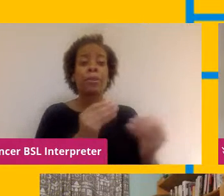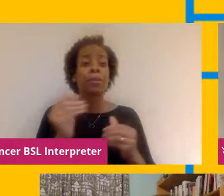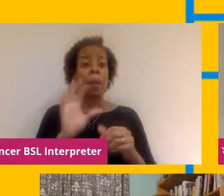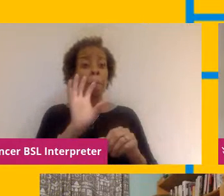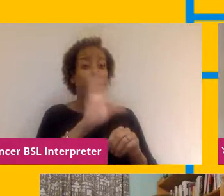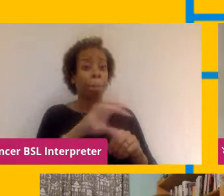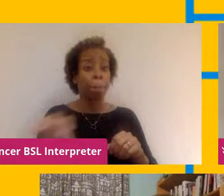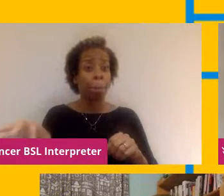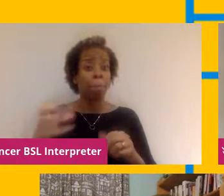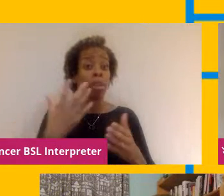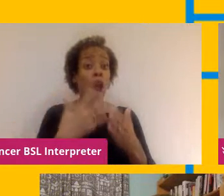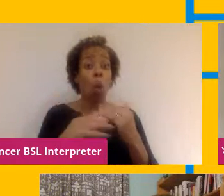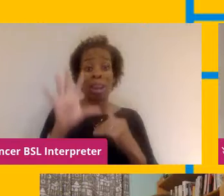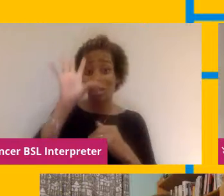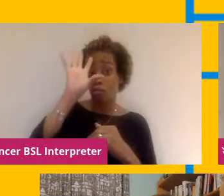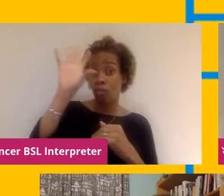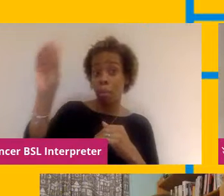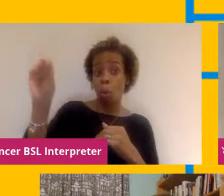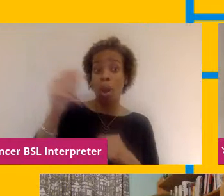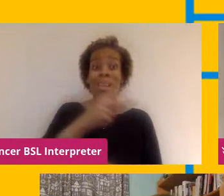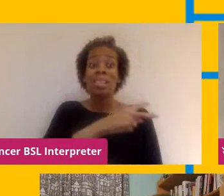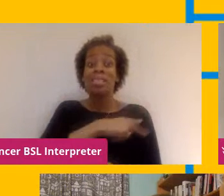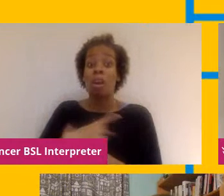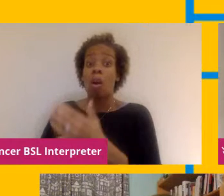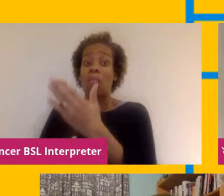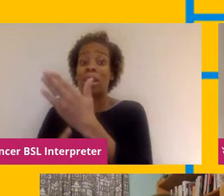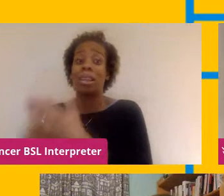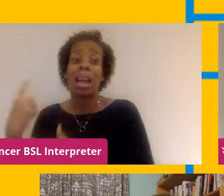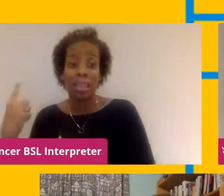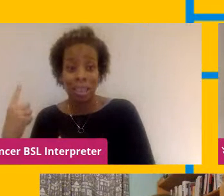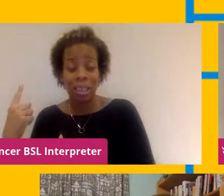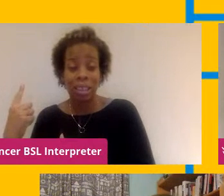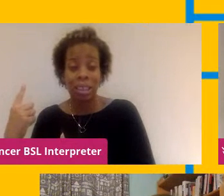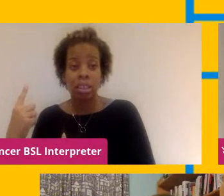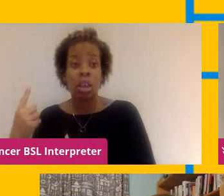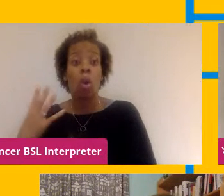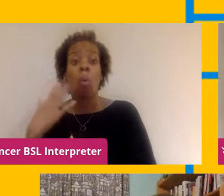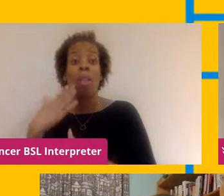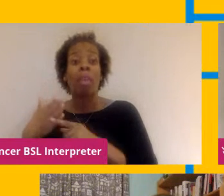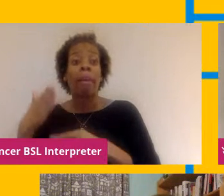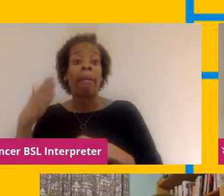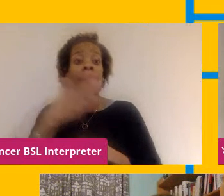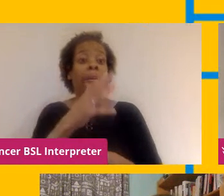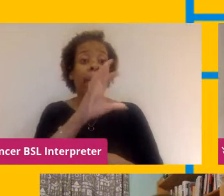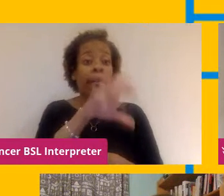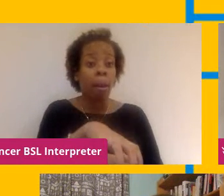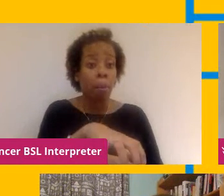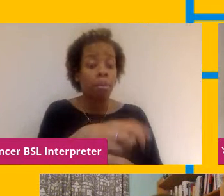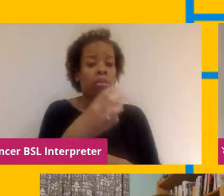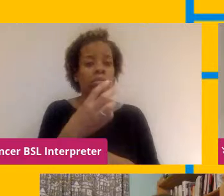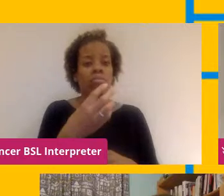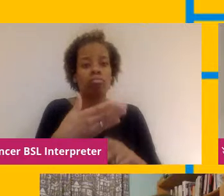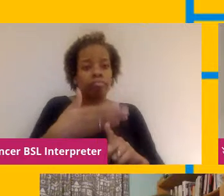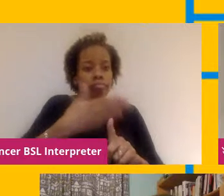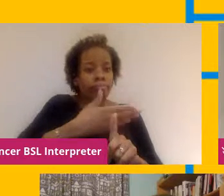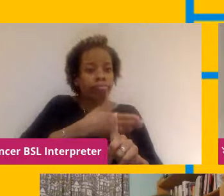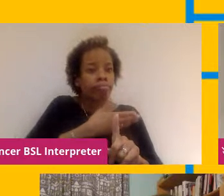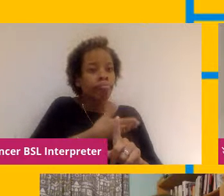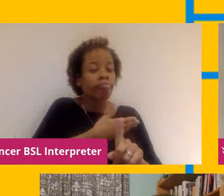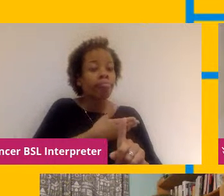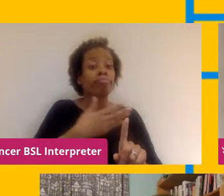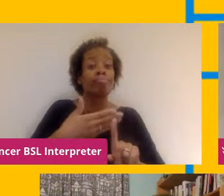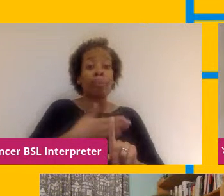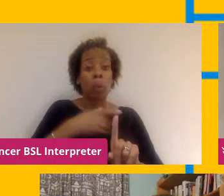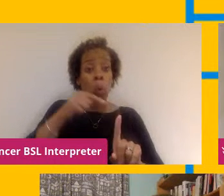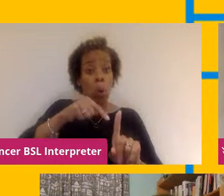only reporting as staff cases ones where they were aware they were on campus sort of 48 hours before they became a